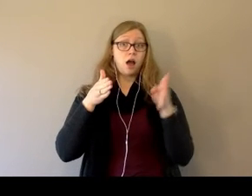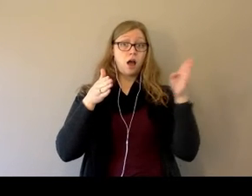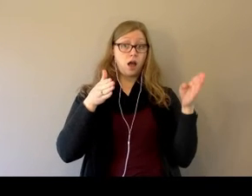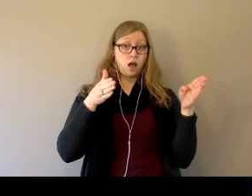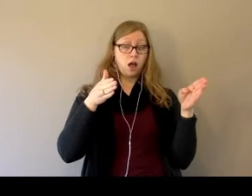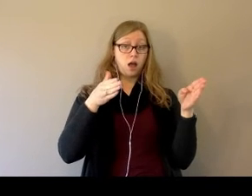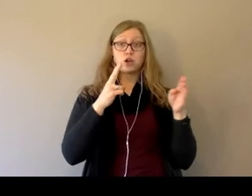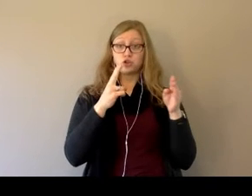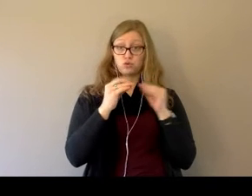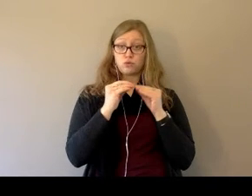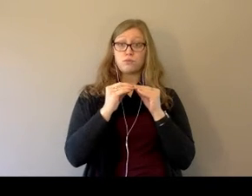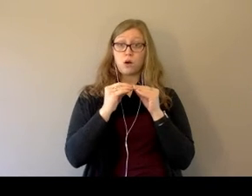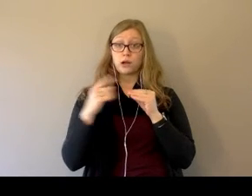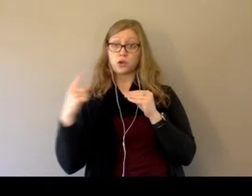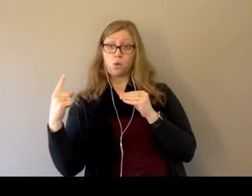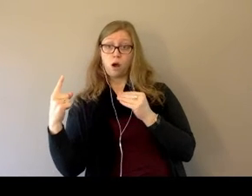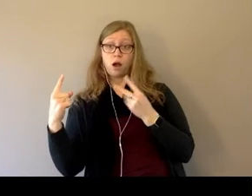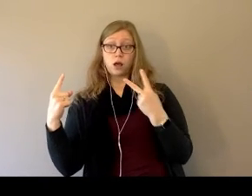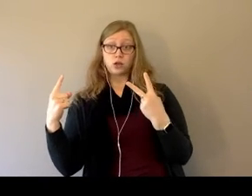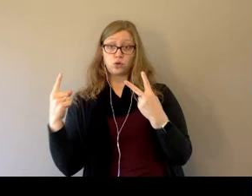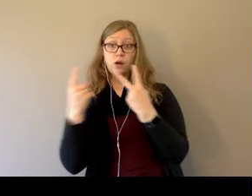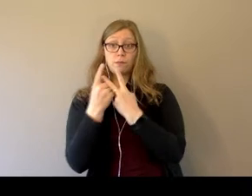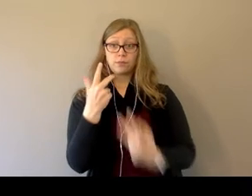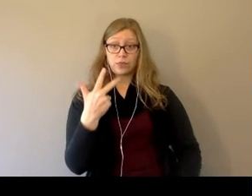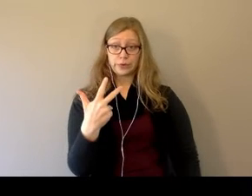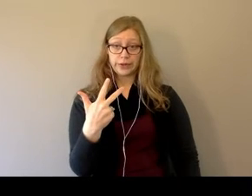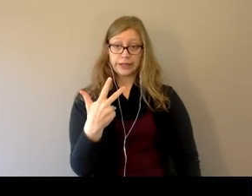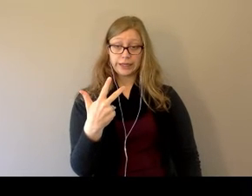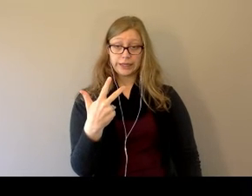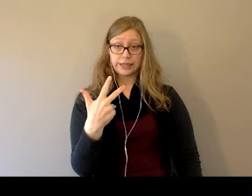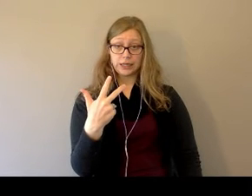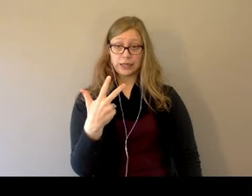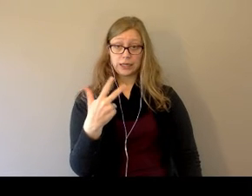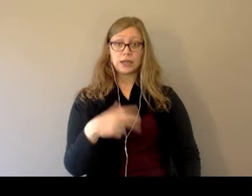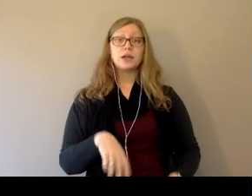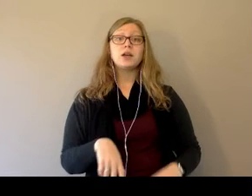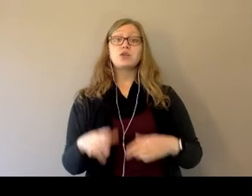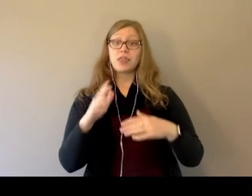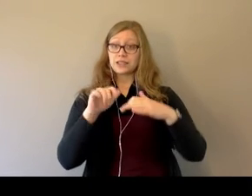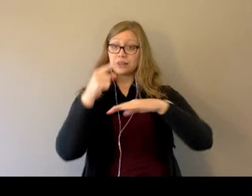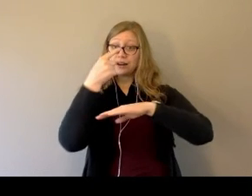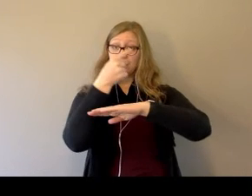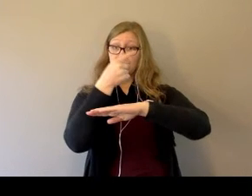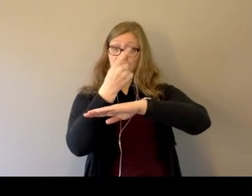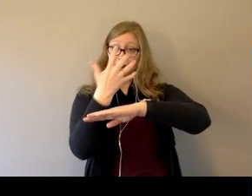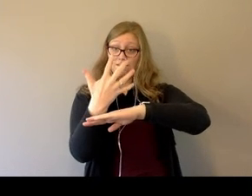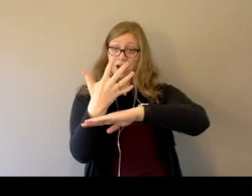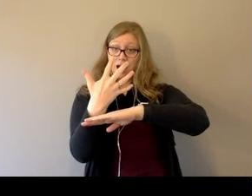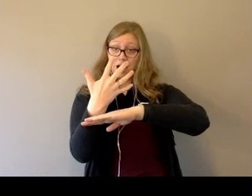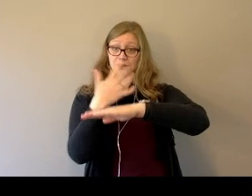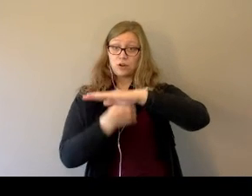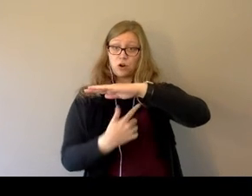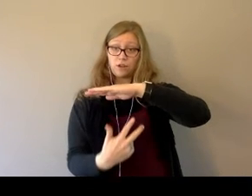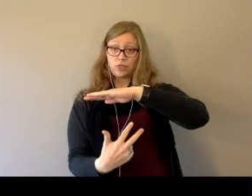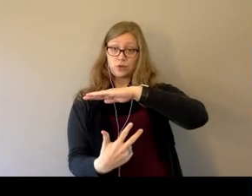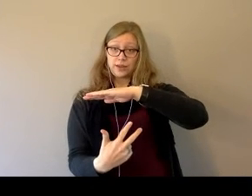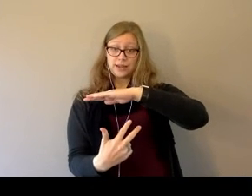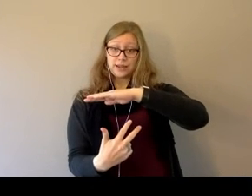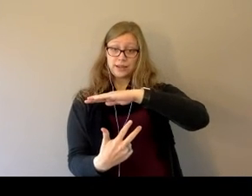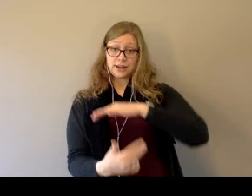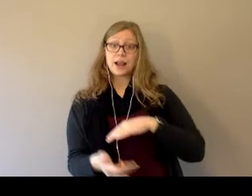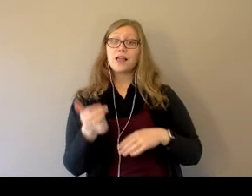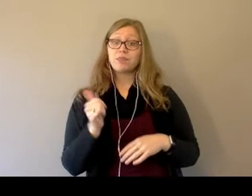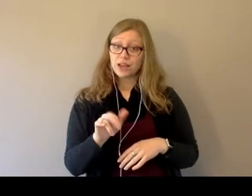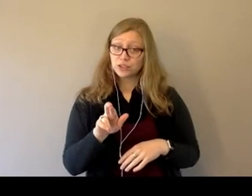would be -5 over 3, and that would be my answer. That's the ratio that it describes the slope of that